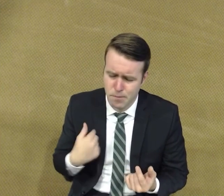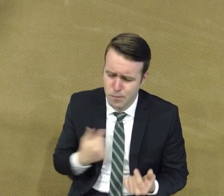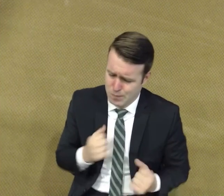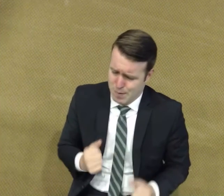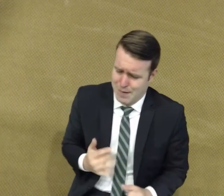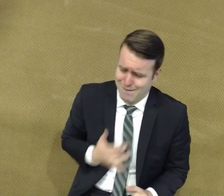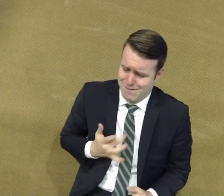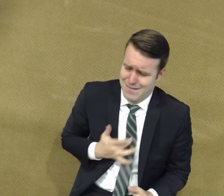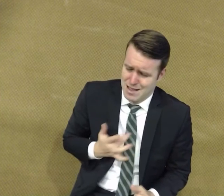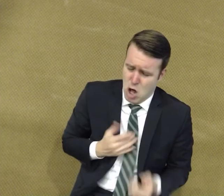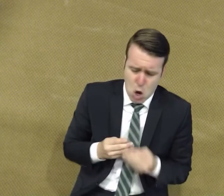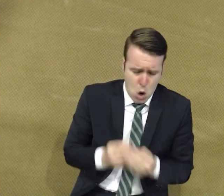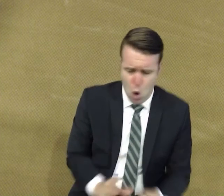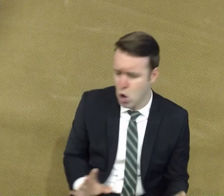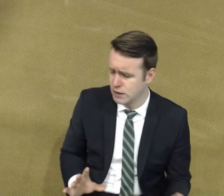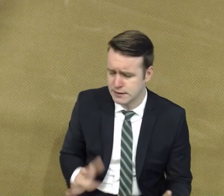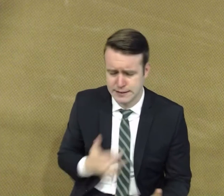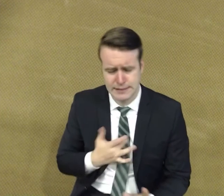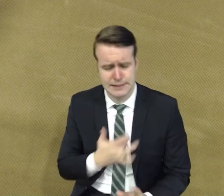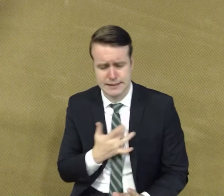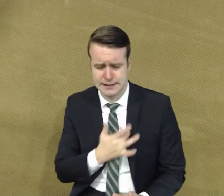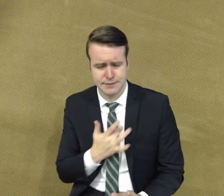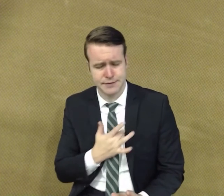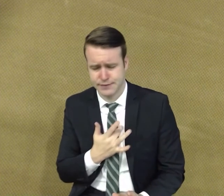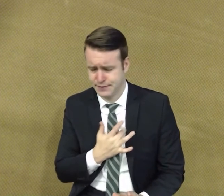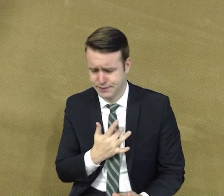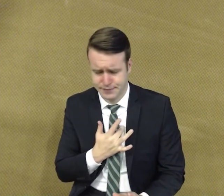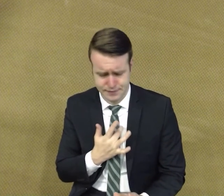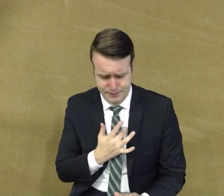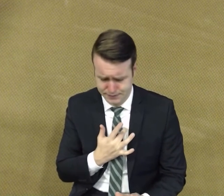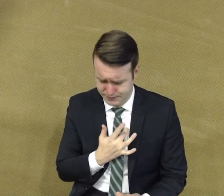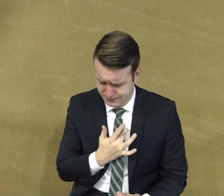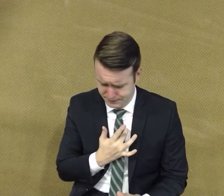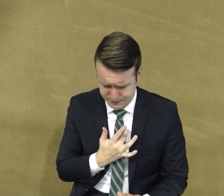of loss and the sense of